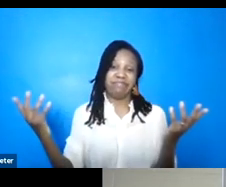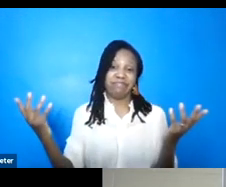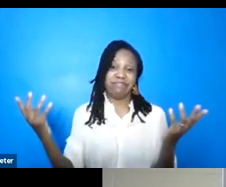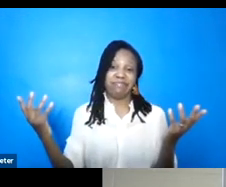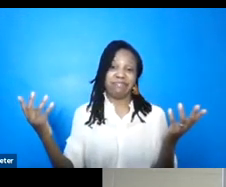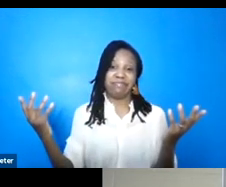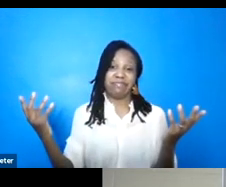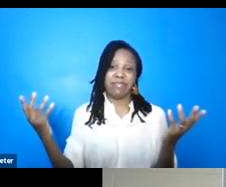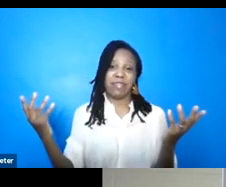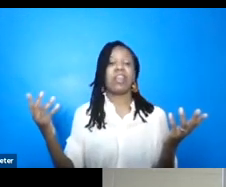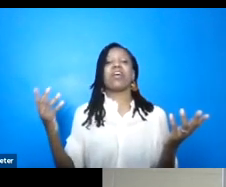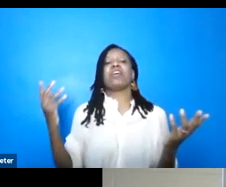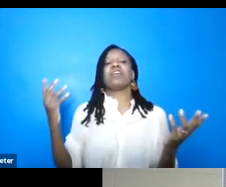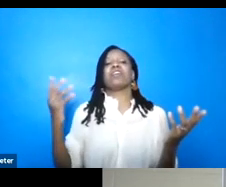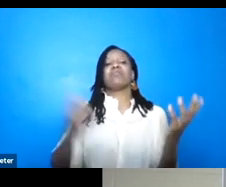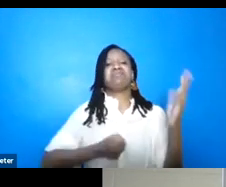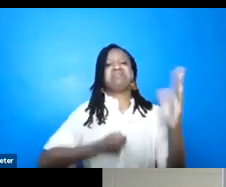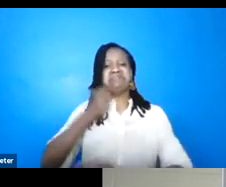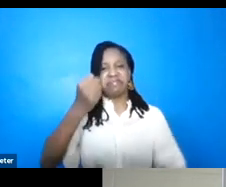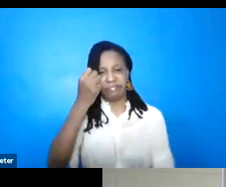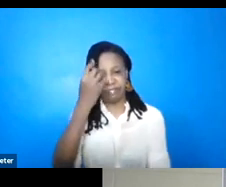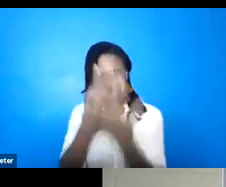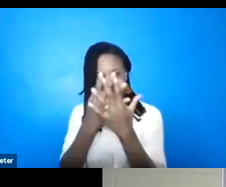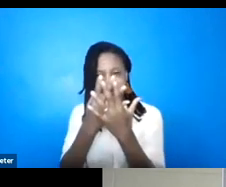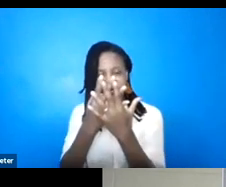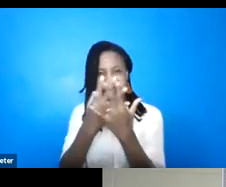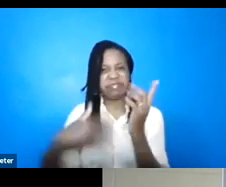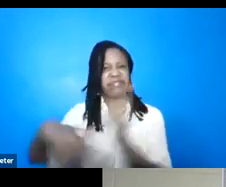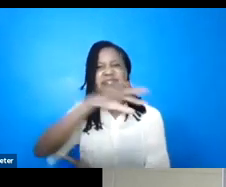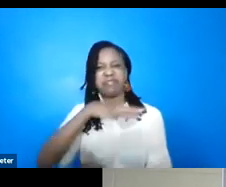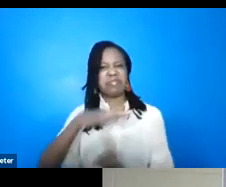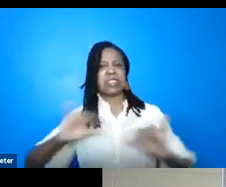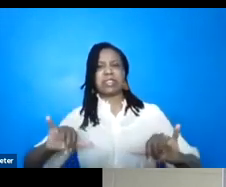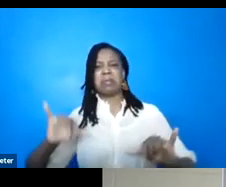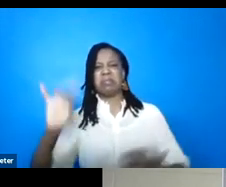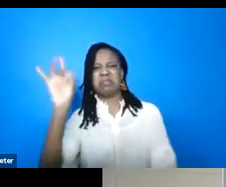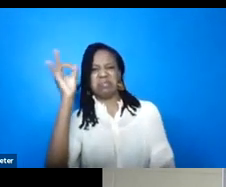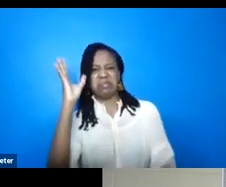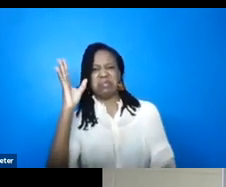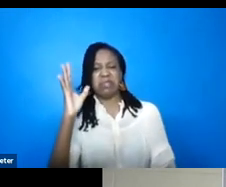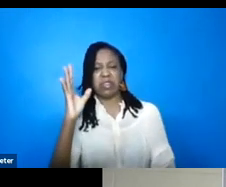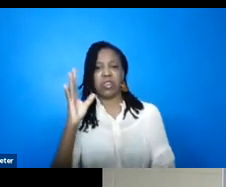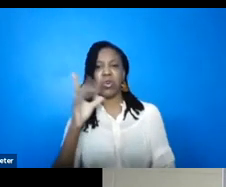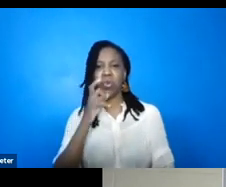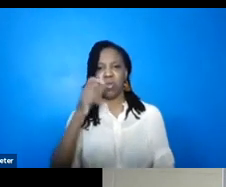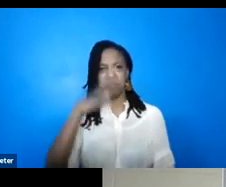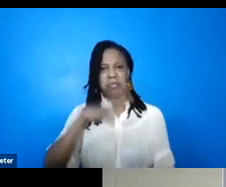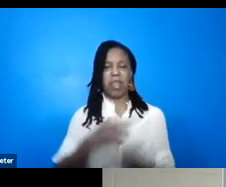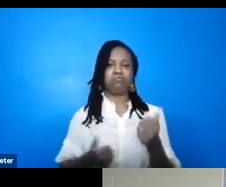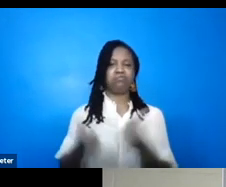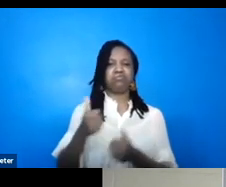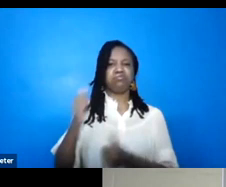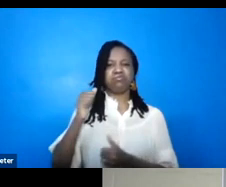in prison, in a violent environment where the alpha is the one that runs a prison. Your